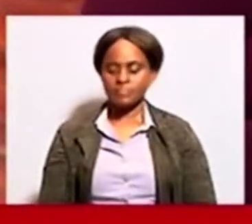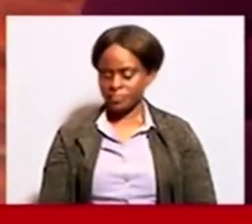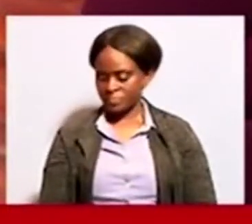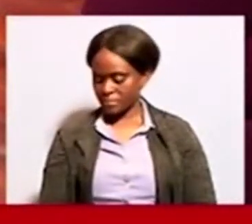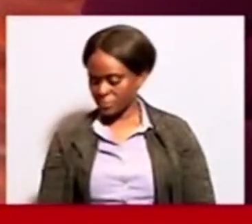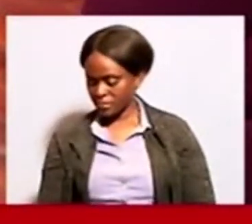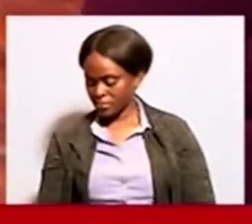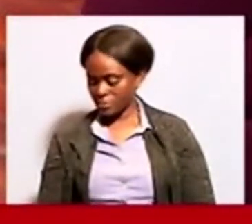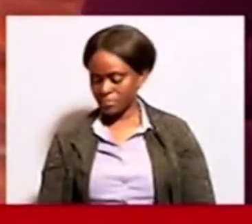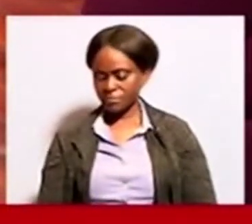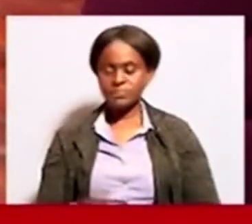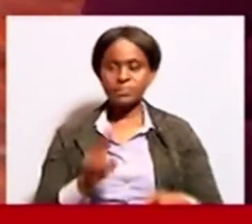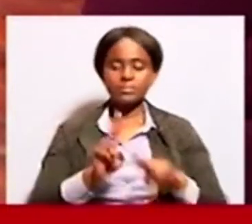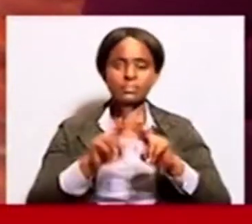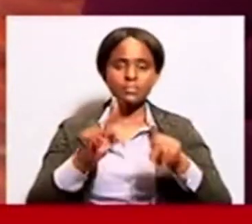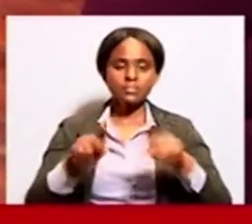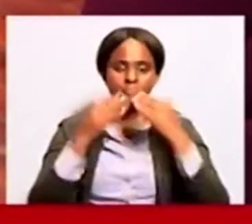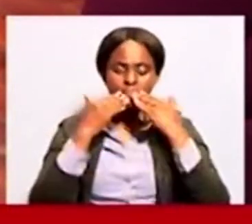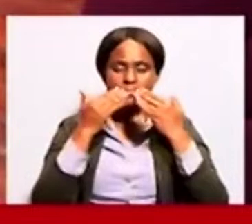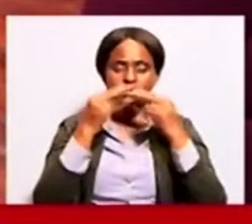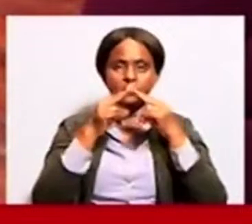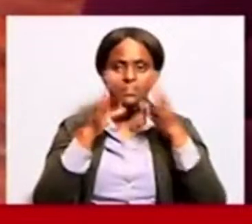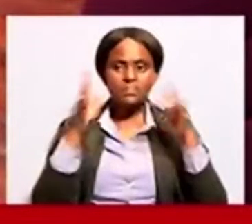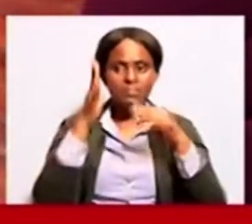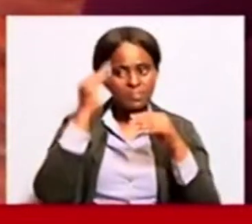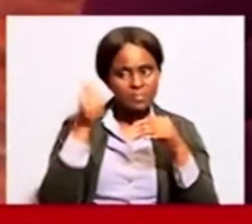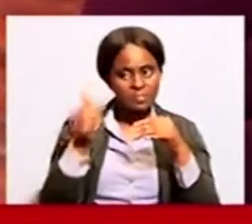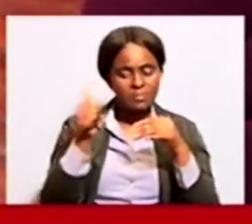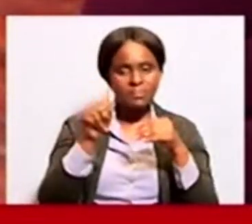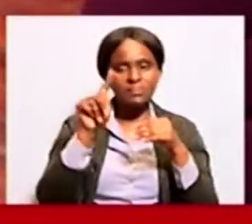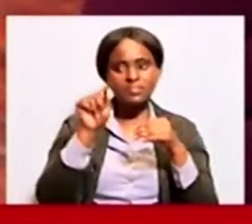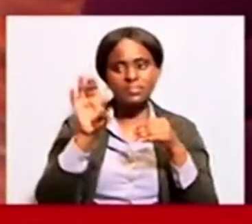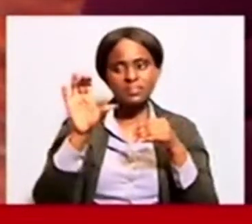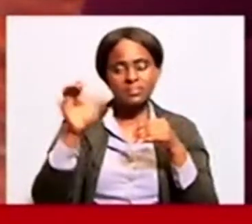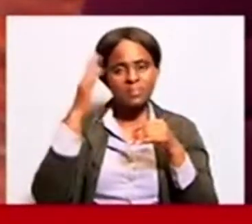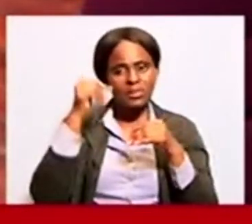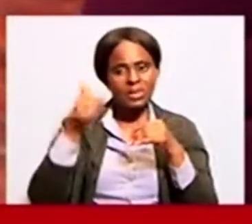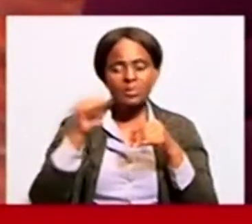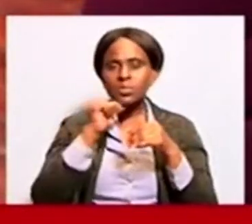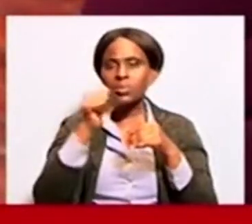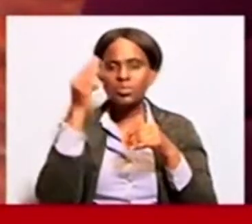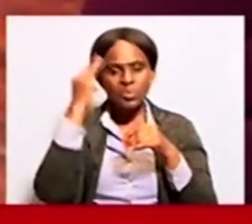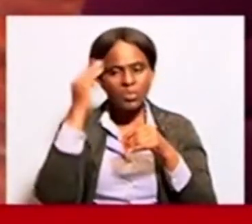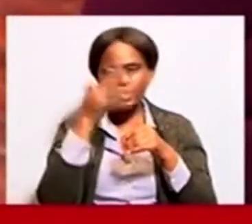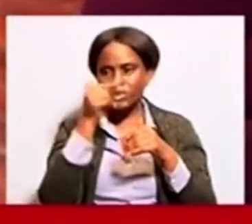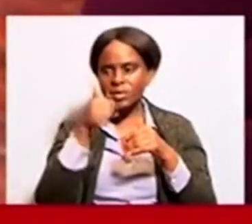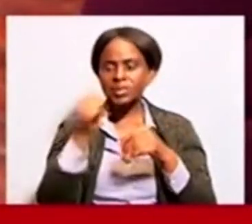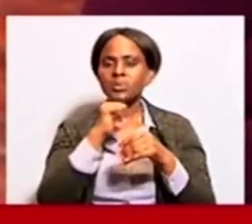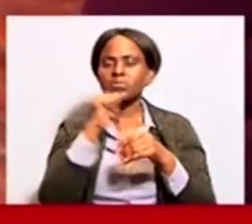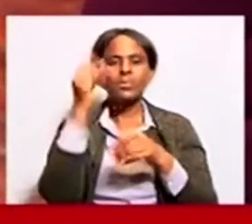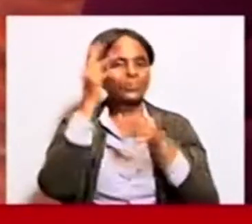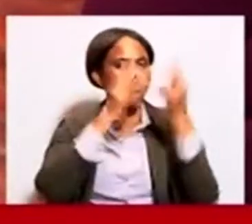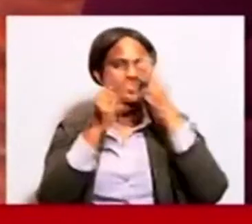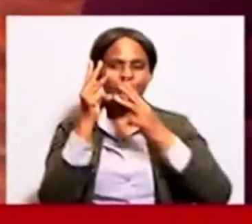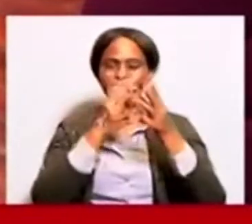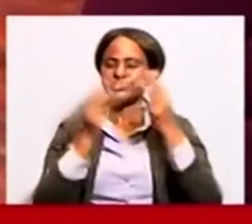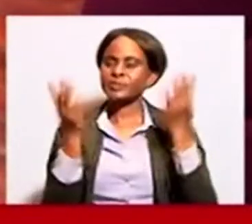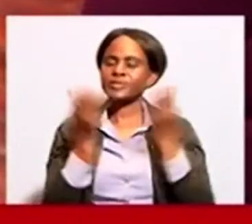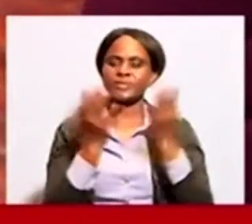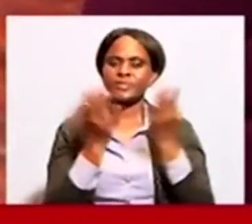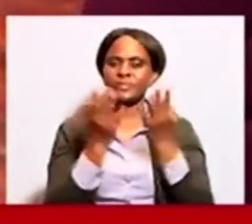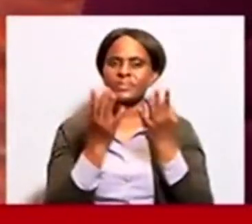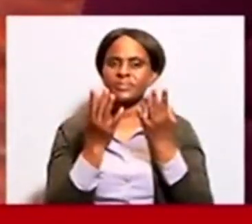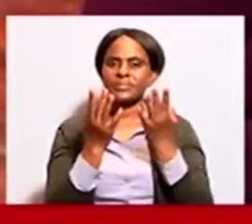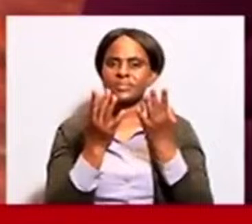Chair, thank you so much. You know, TC, why you didn't know is because you were not concerned. You